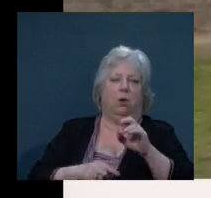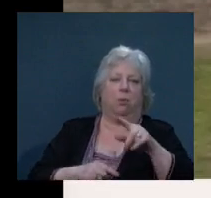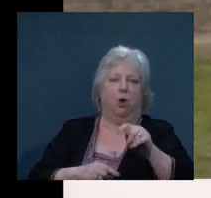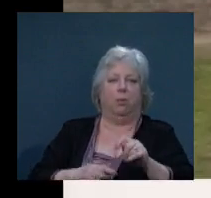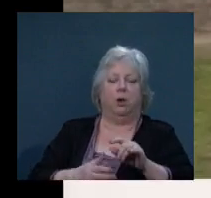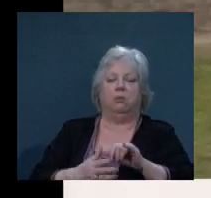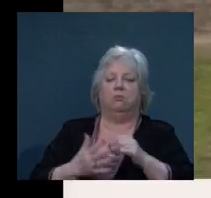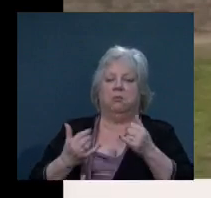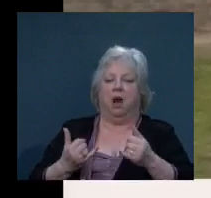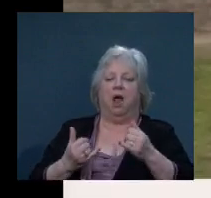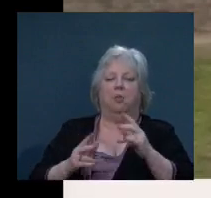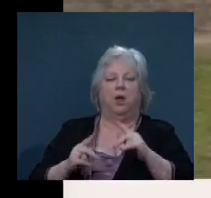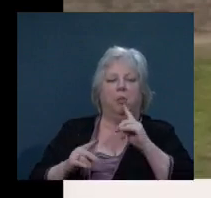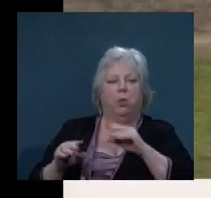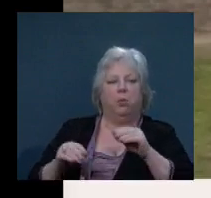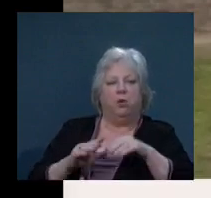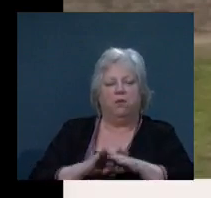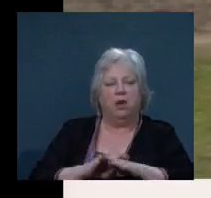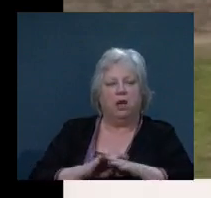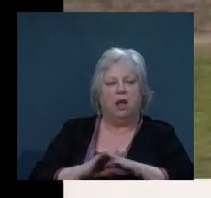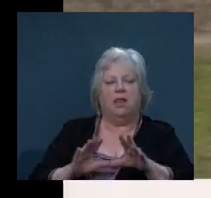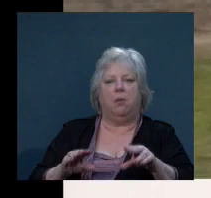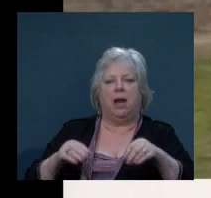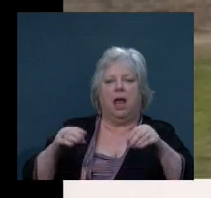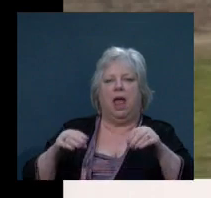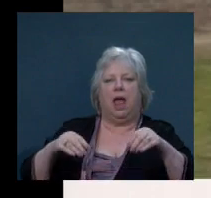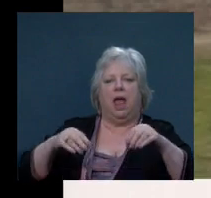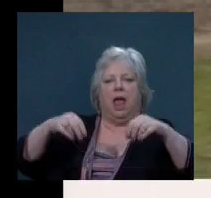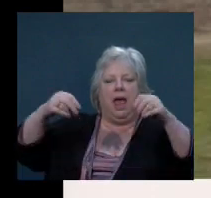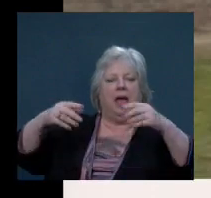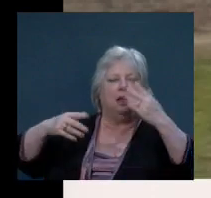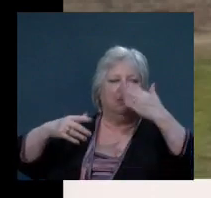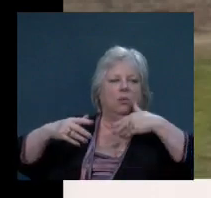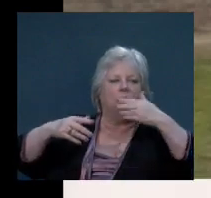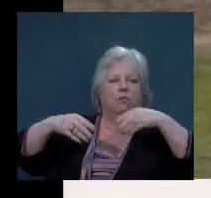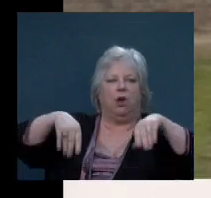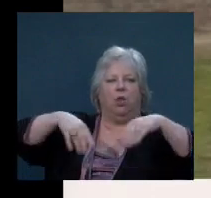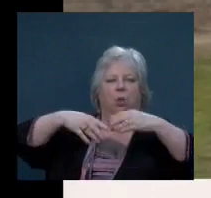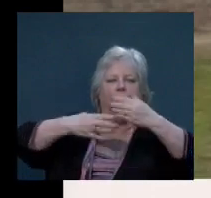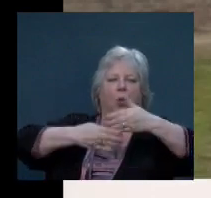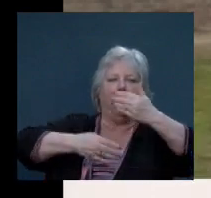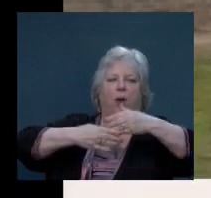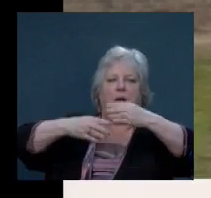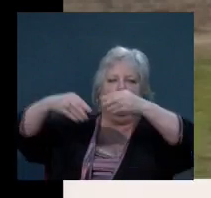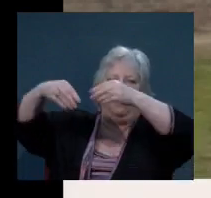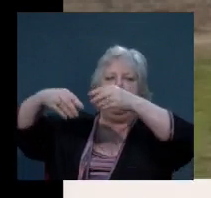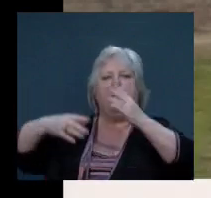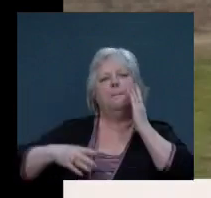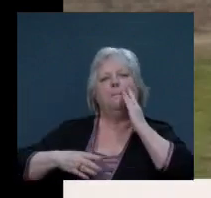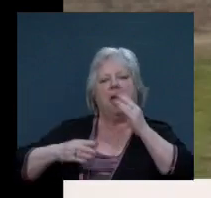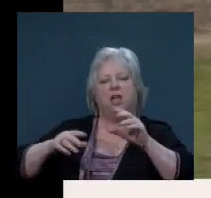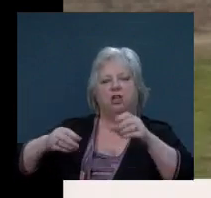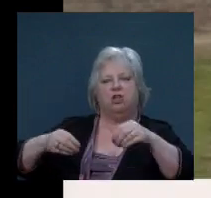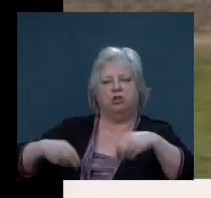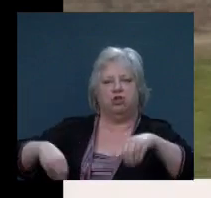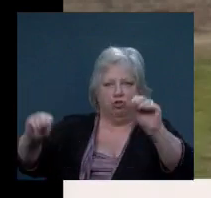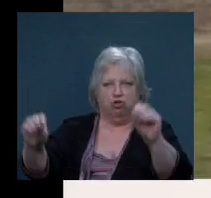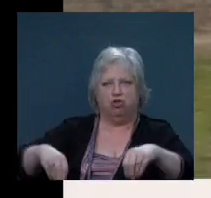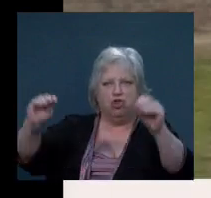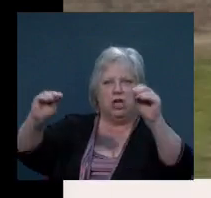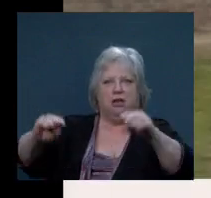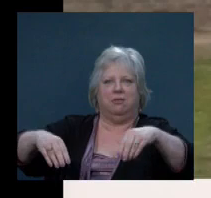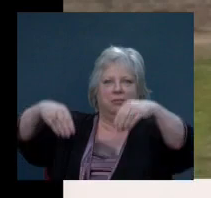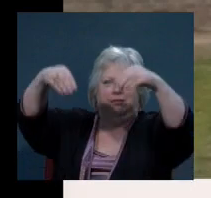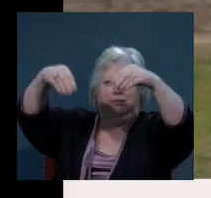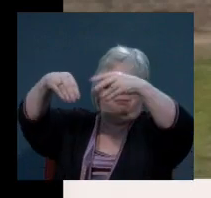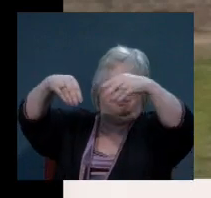while there, people would move in and they'd hang bed sheets up in front of these windows. And that was a bad sign because you'd